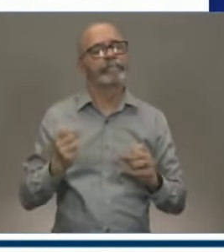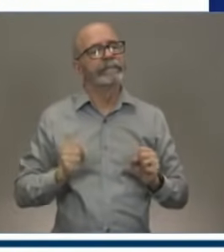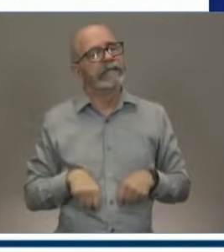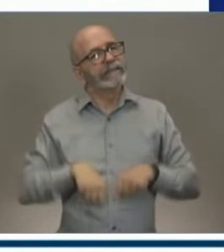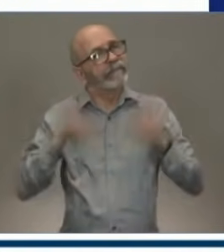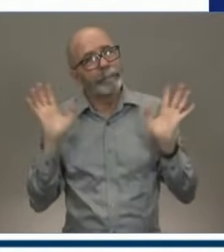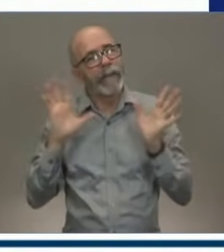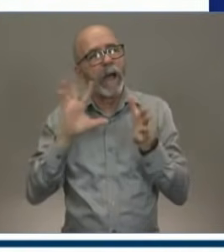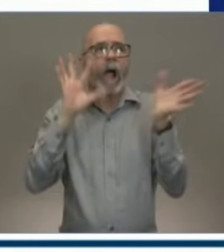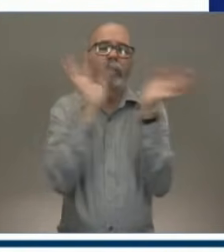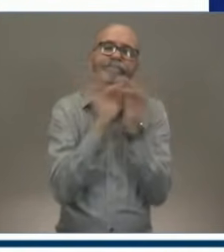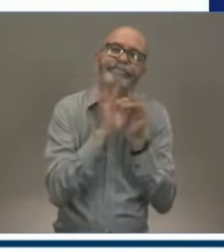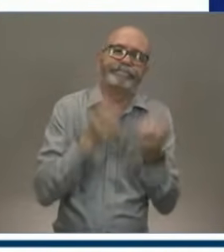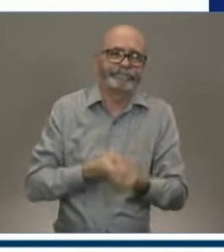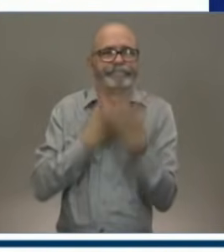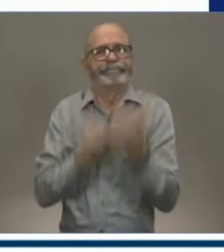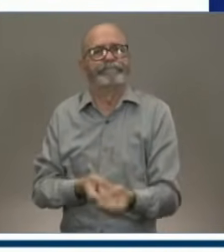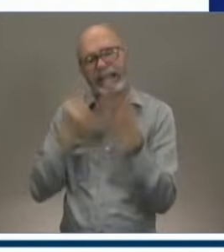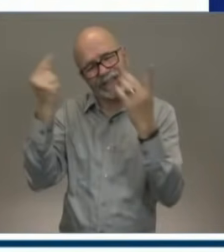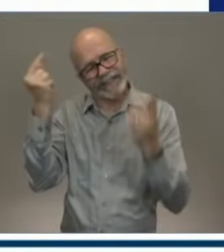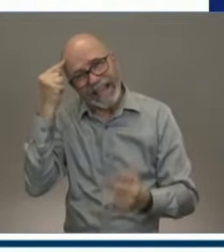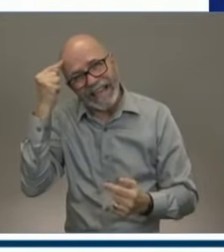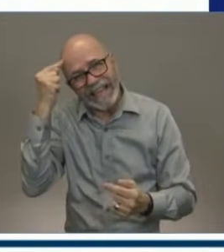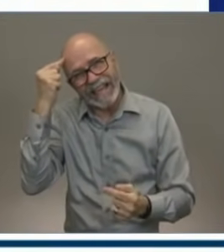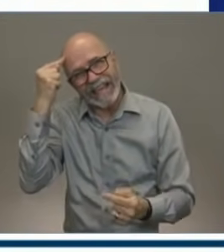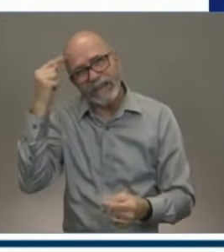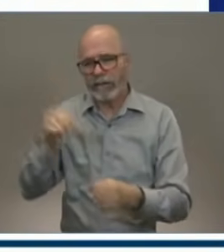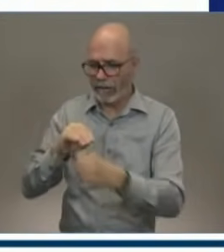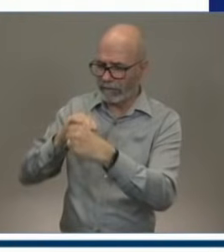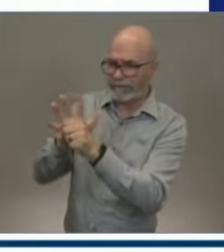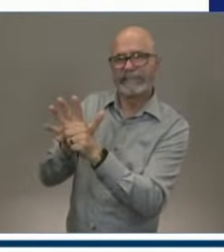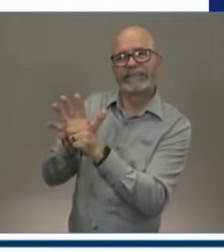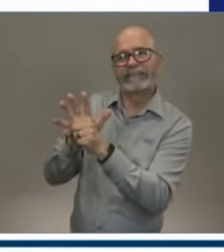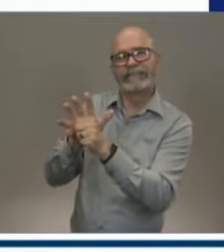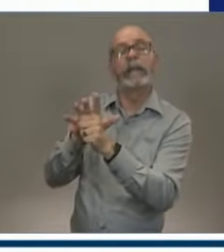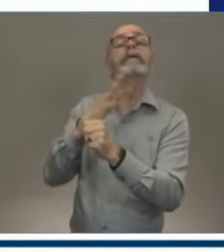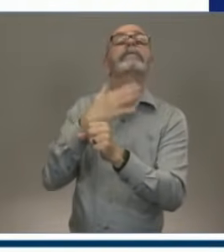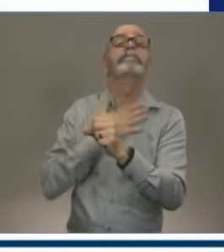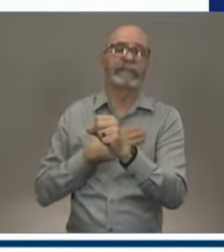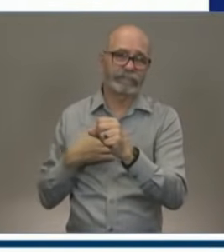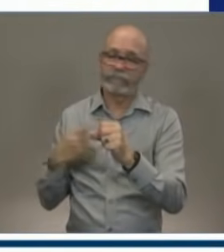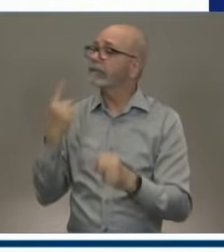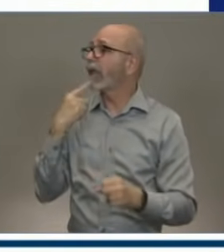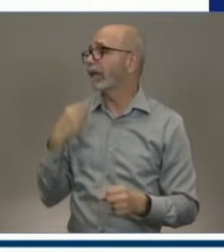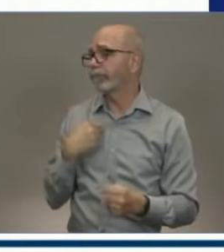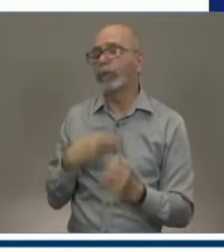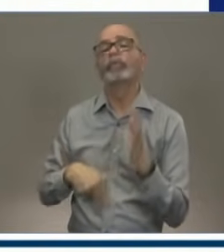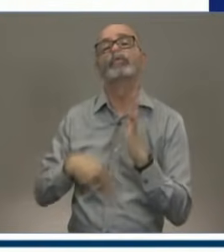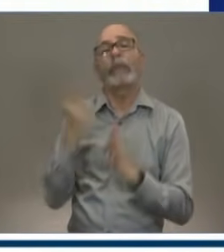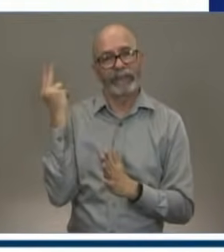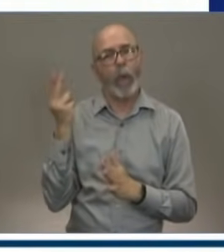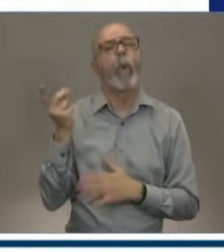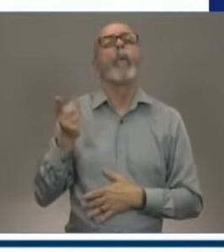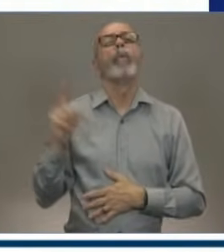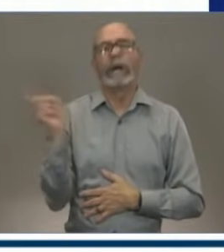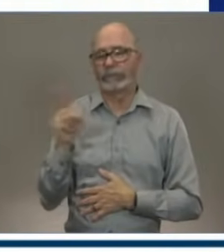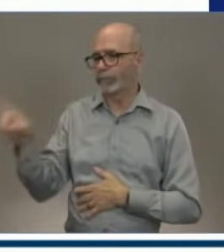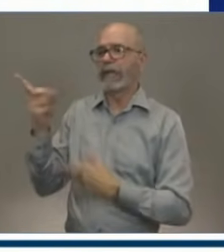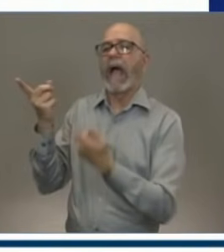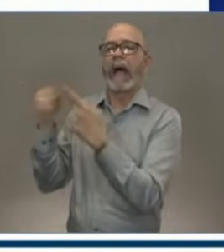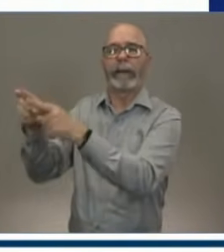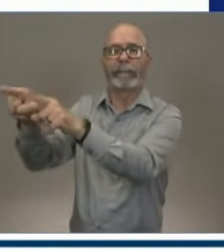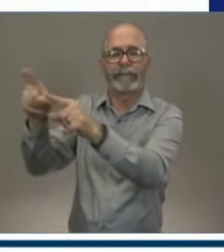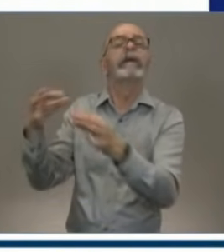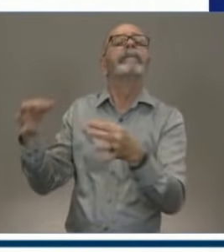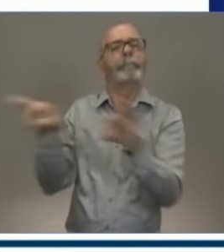care about is the virus. So please be forthright and honest with them when they ask you questions. And just before I open it